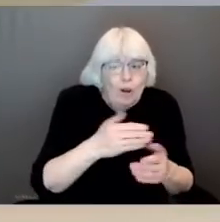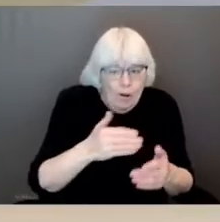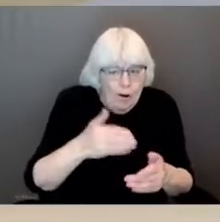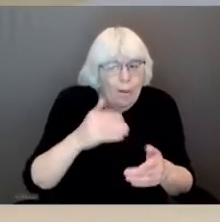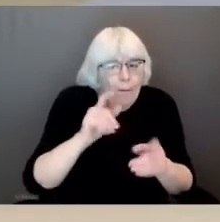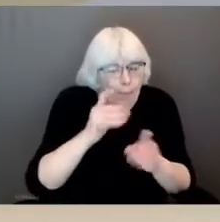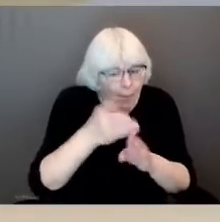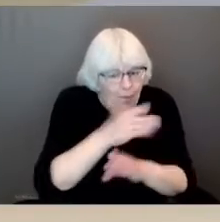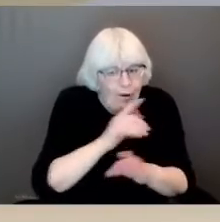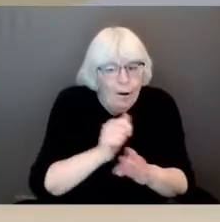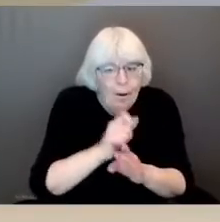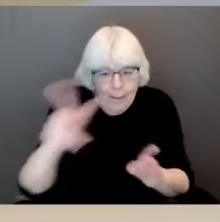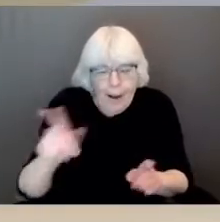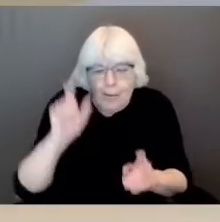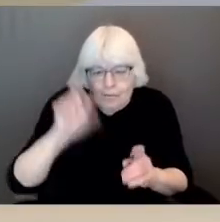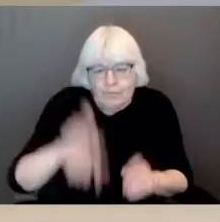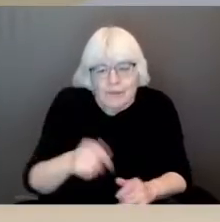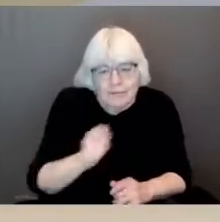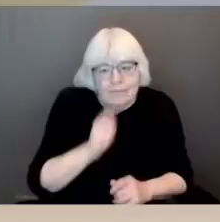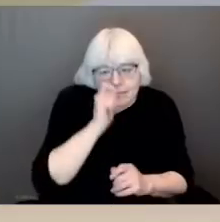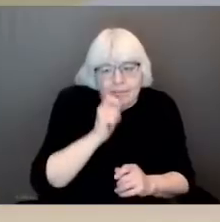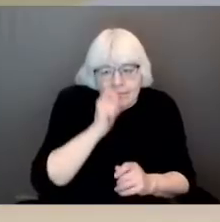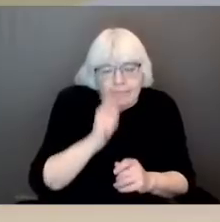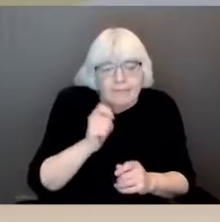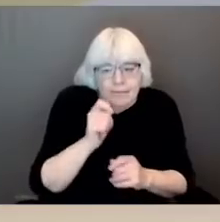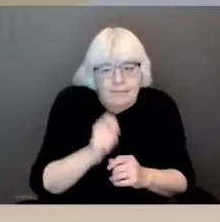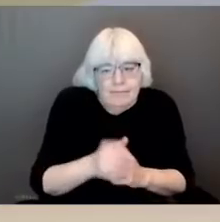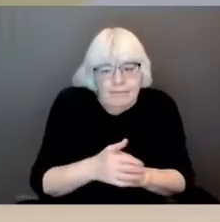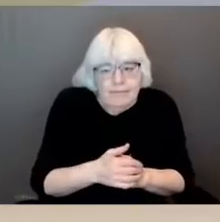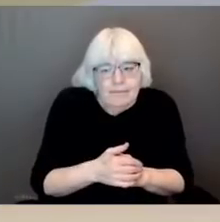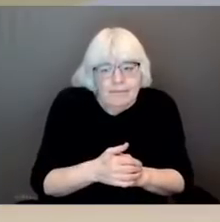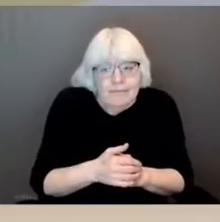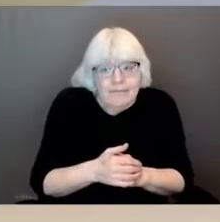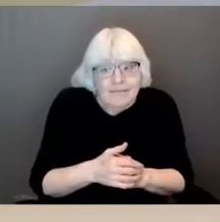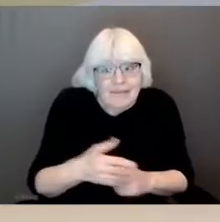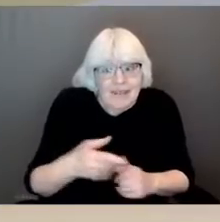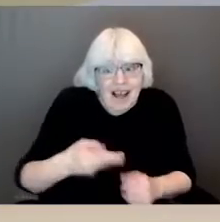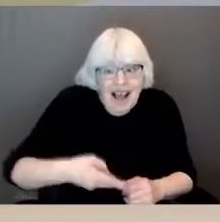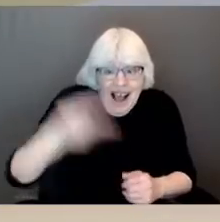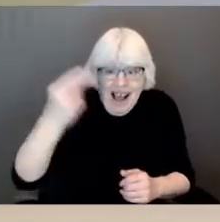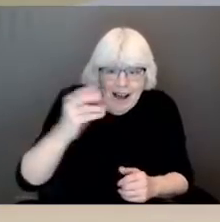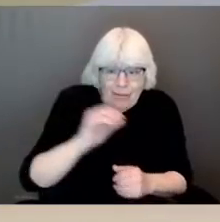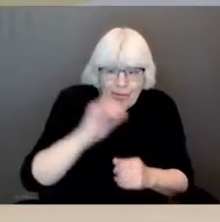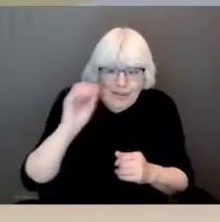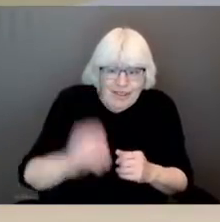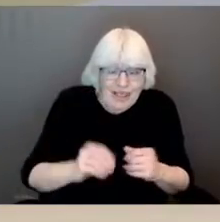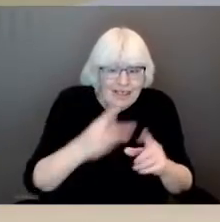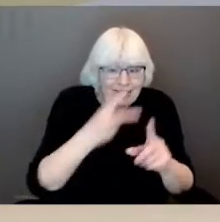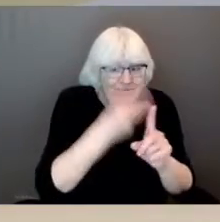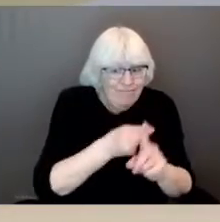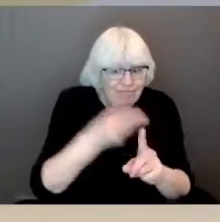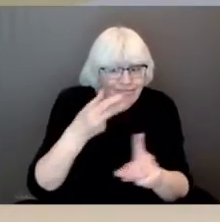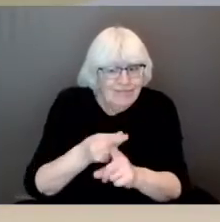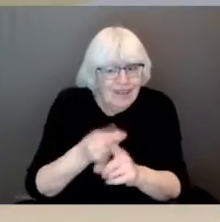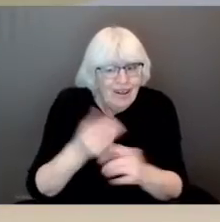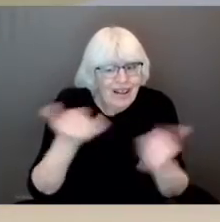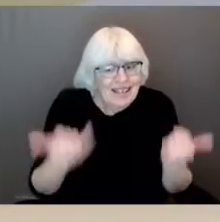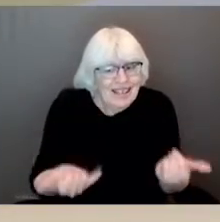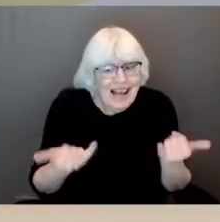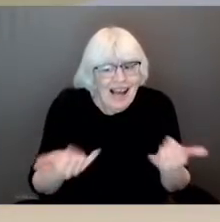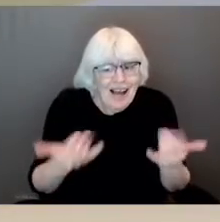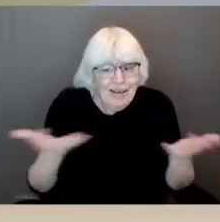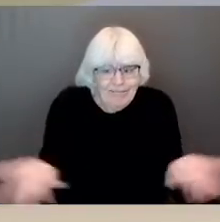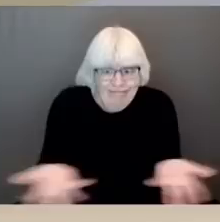And recognizing that we are with high vaccination rates, and I think we have, such a good vaccination rate here. Some of the